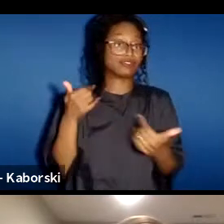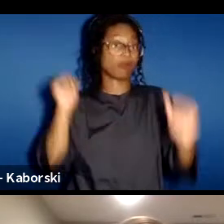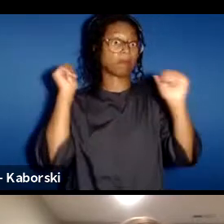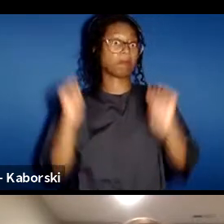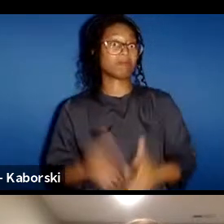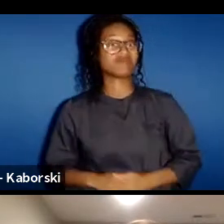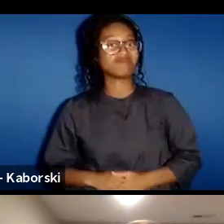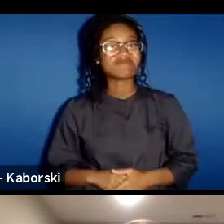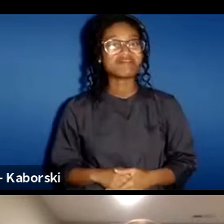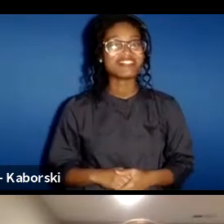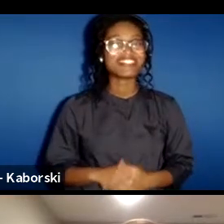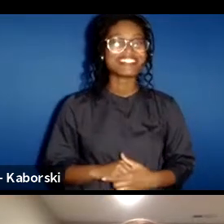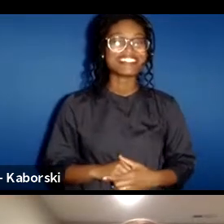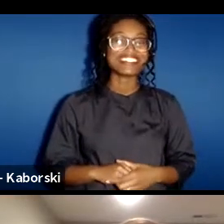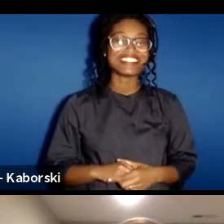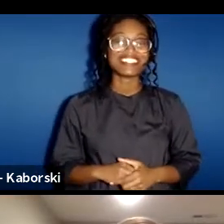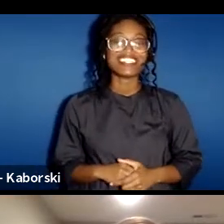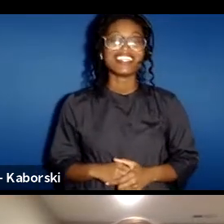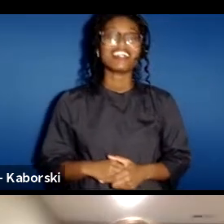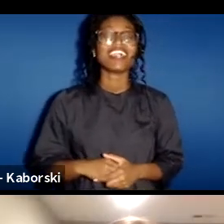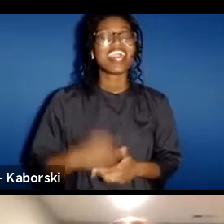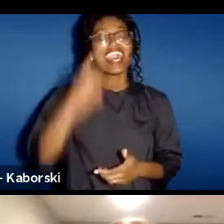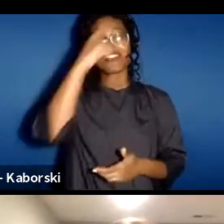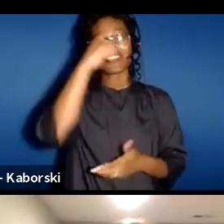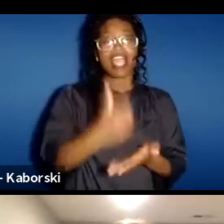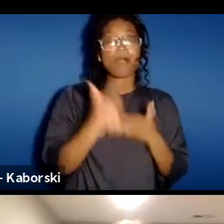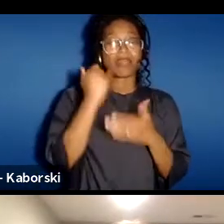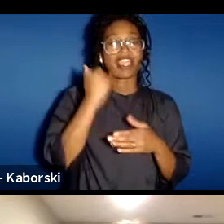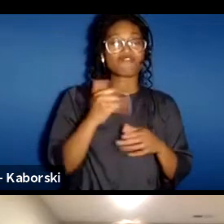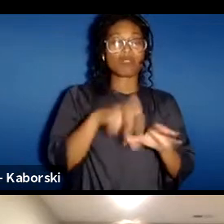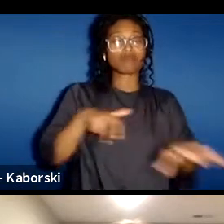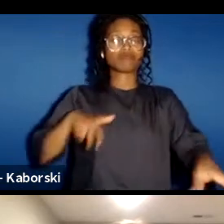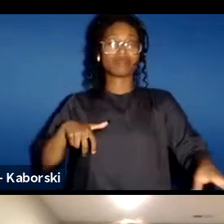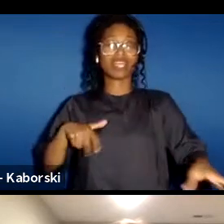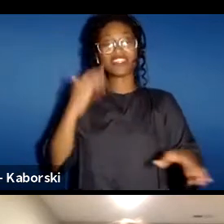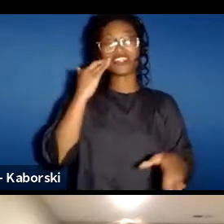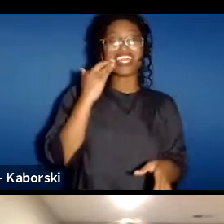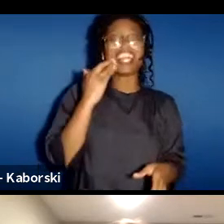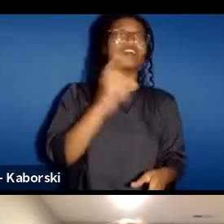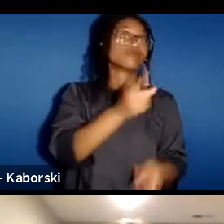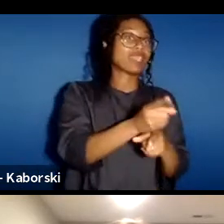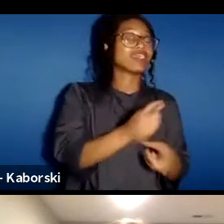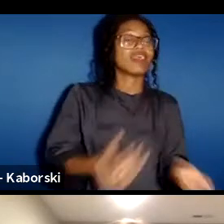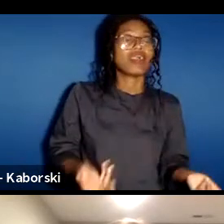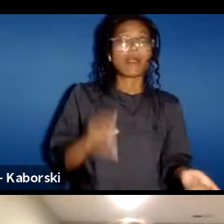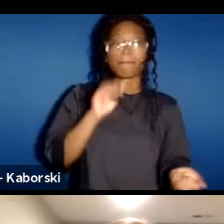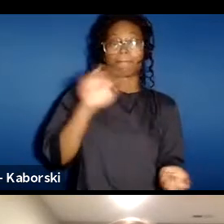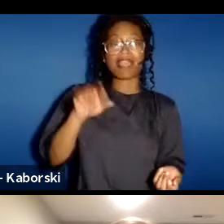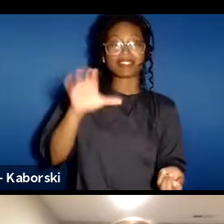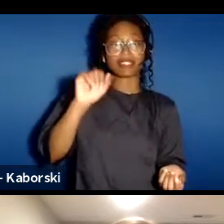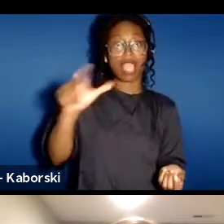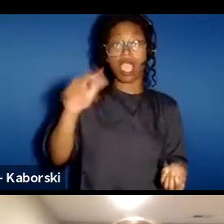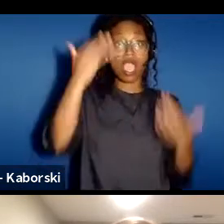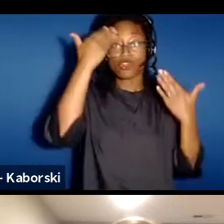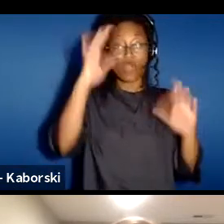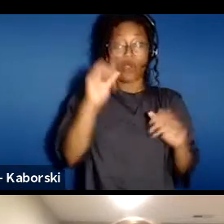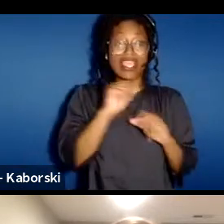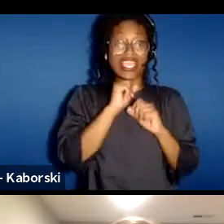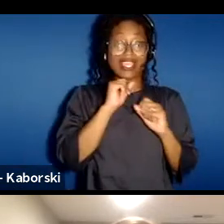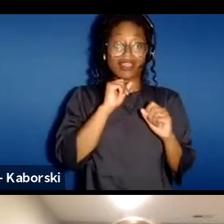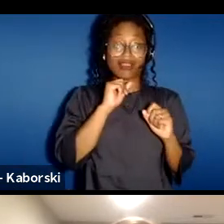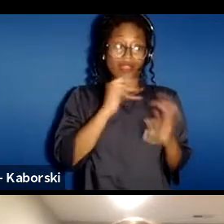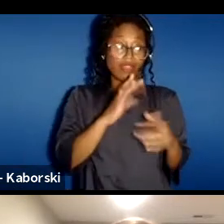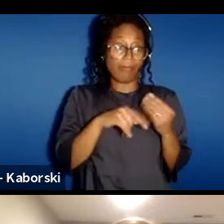whirl. Yeah, I think it helps being a little bit further removed. I'm the same way. Like for sure. Like mezcal is like, I don't know anything about it, and this label